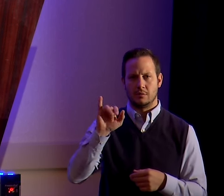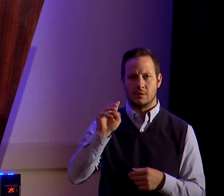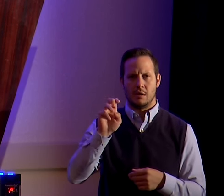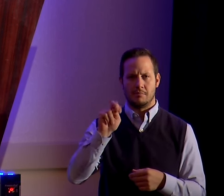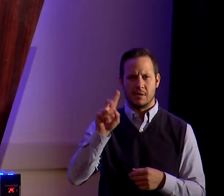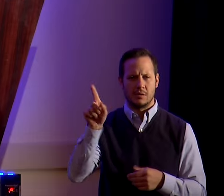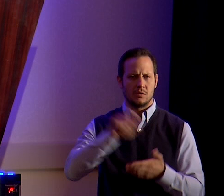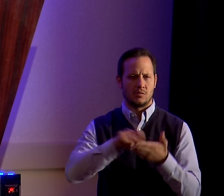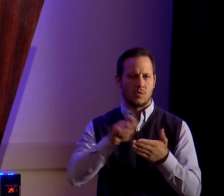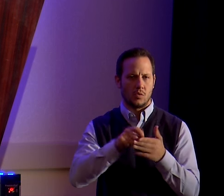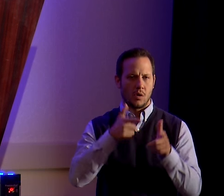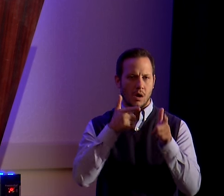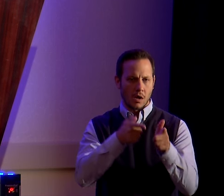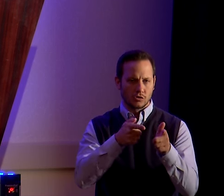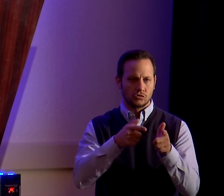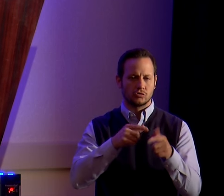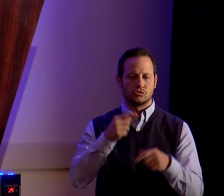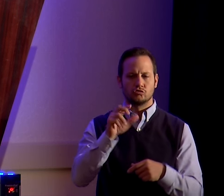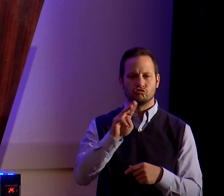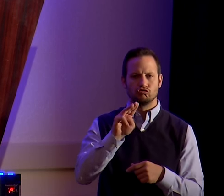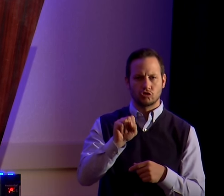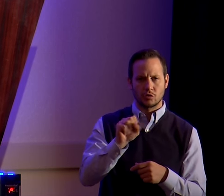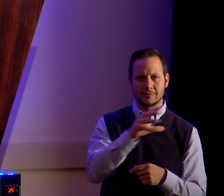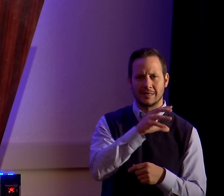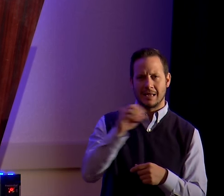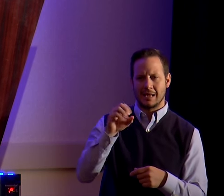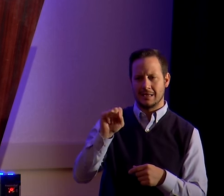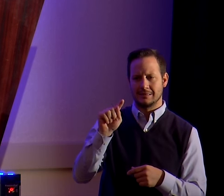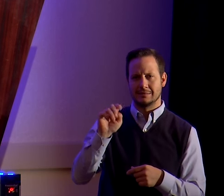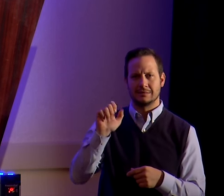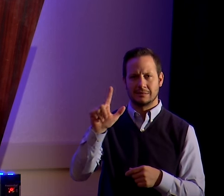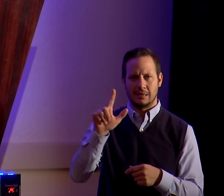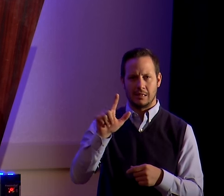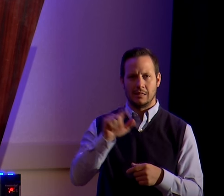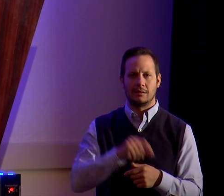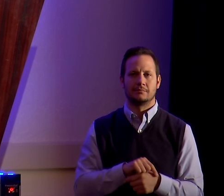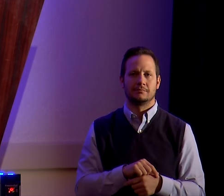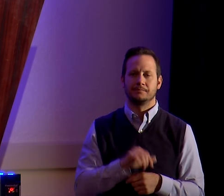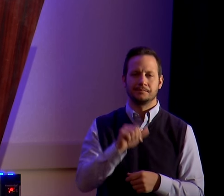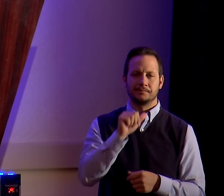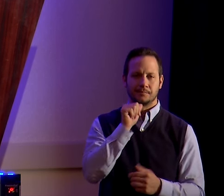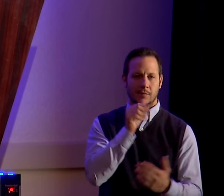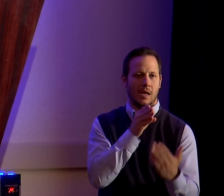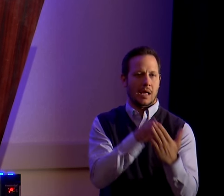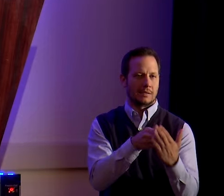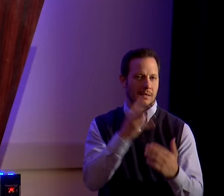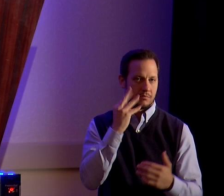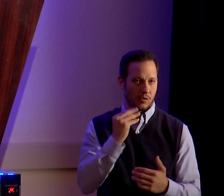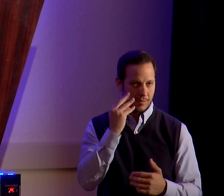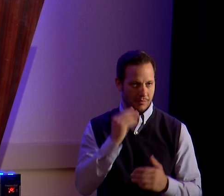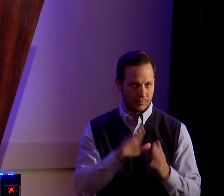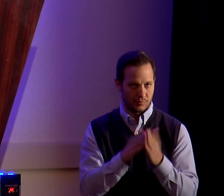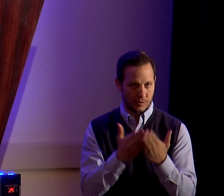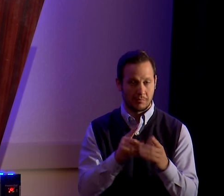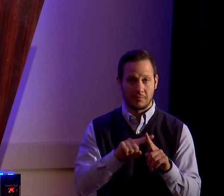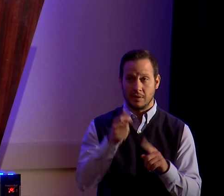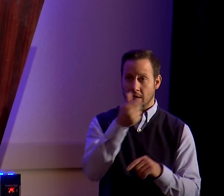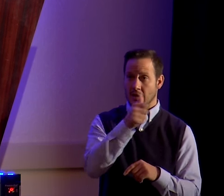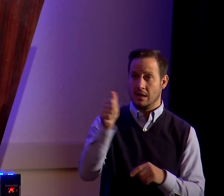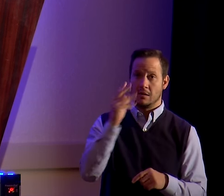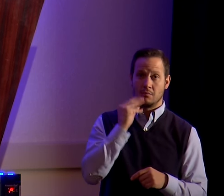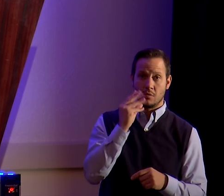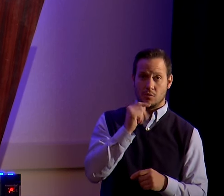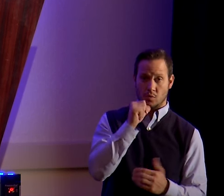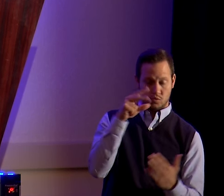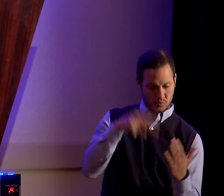Guns, Germs, and Steel, which is not an anti-Mormon book, but any Mormon who read that book would